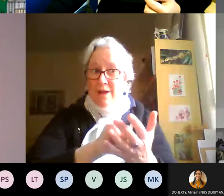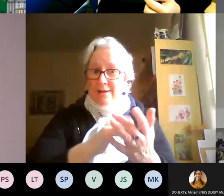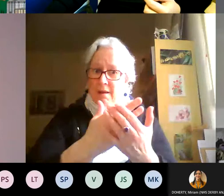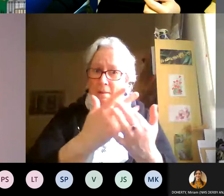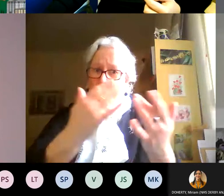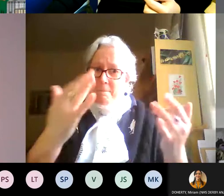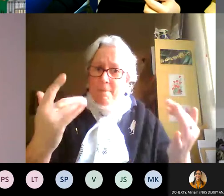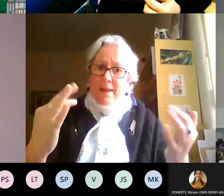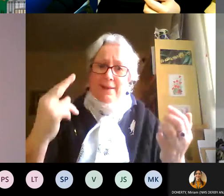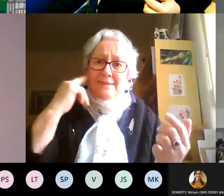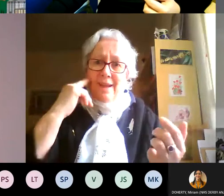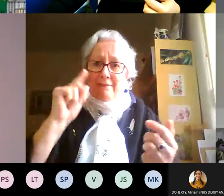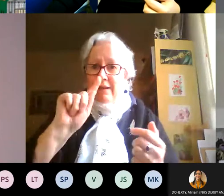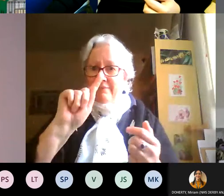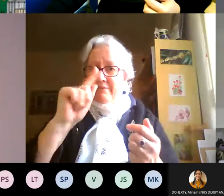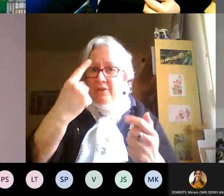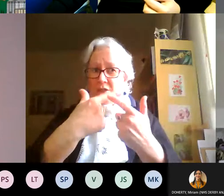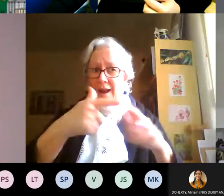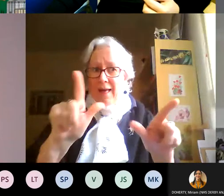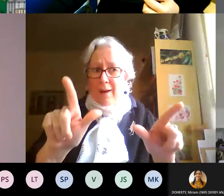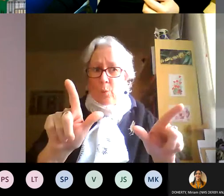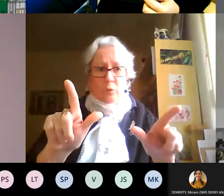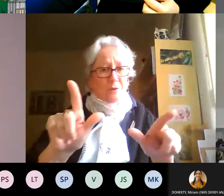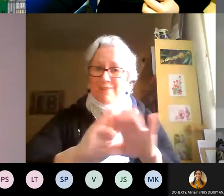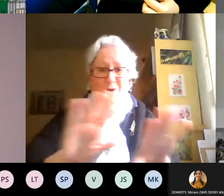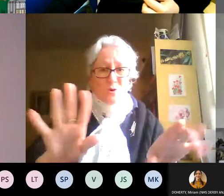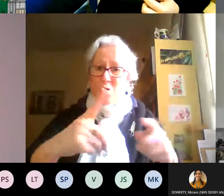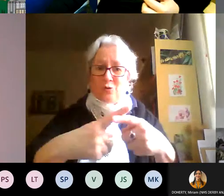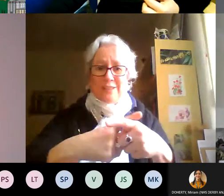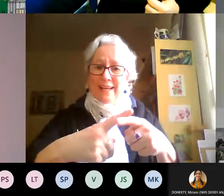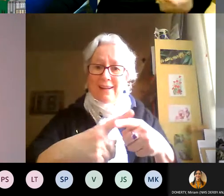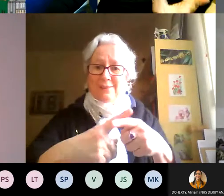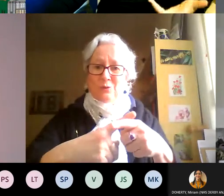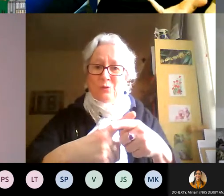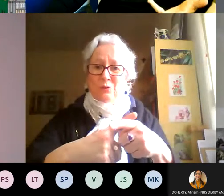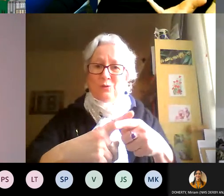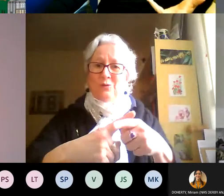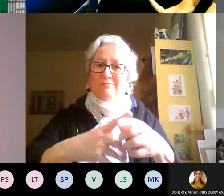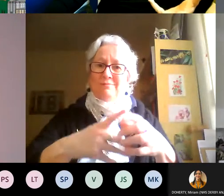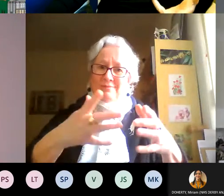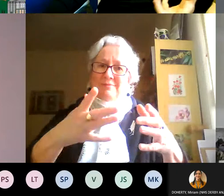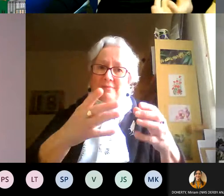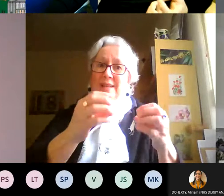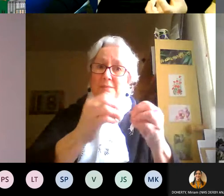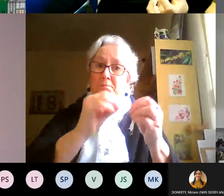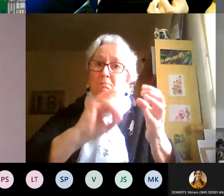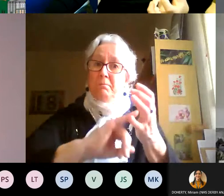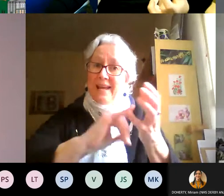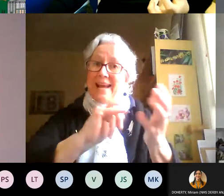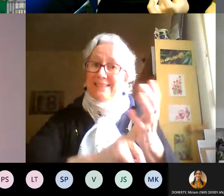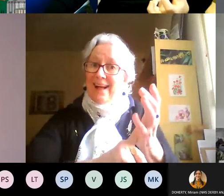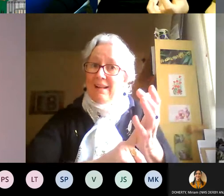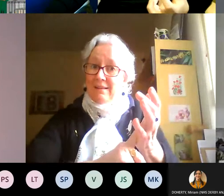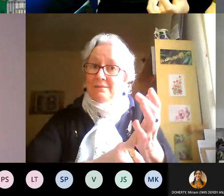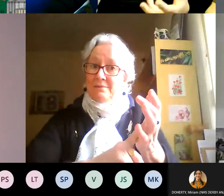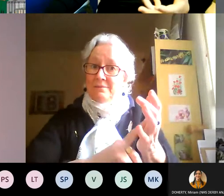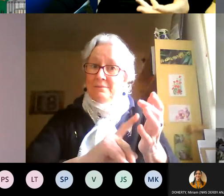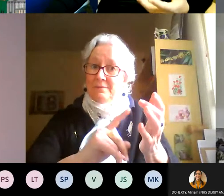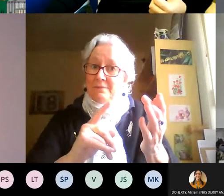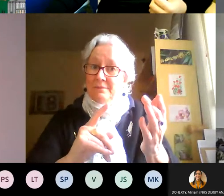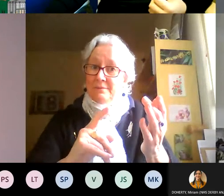But obviously for people with communication needs, especially for deaf people whose BSL is the first language and English isn't their first